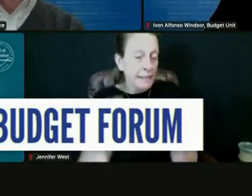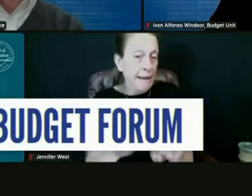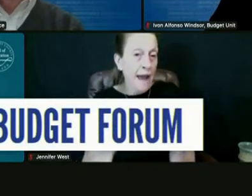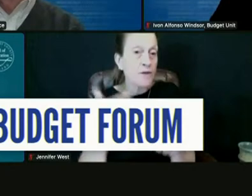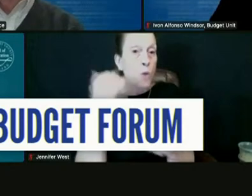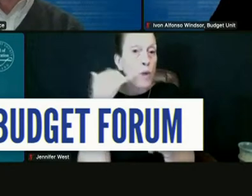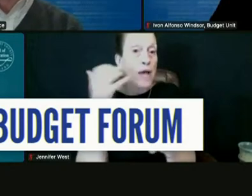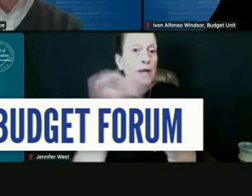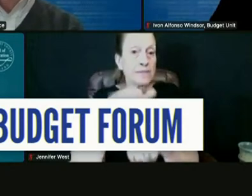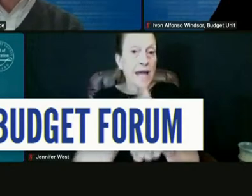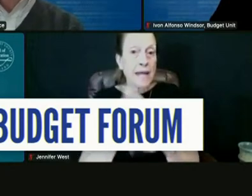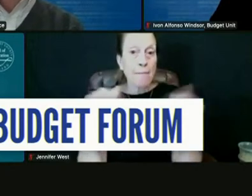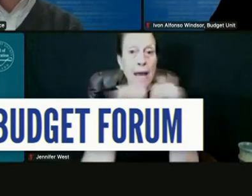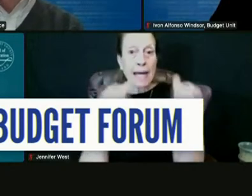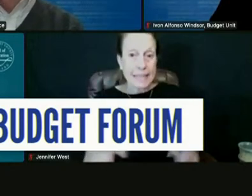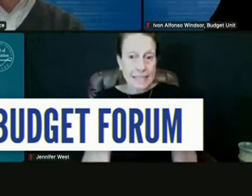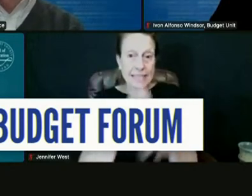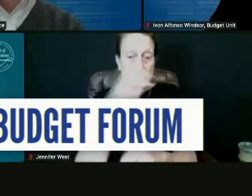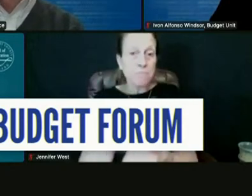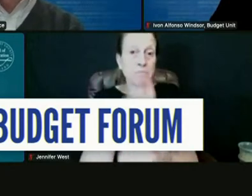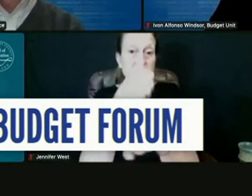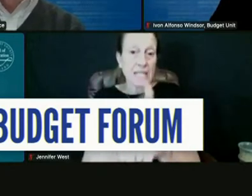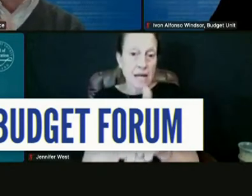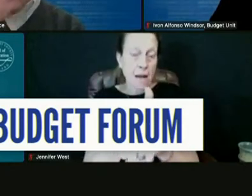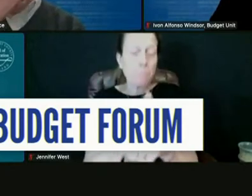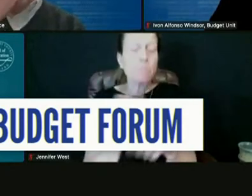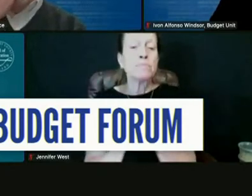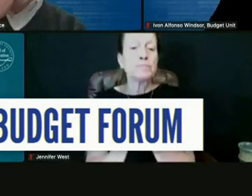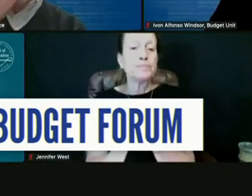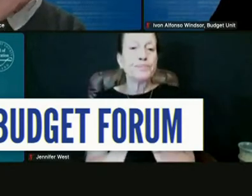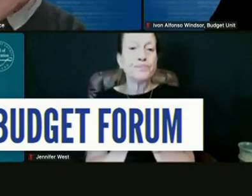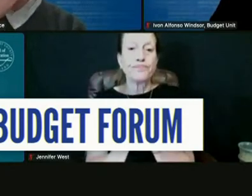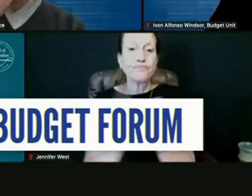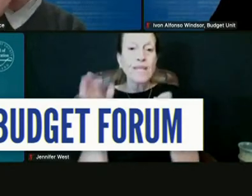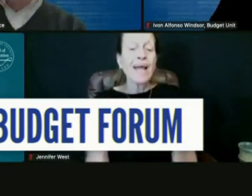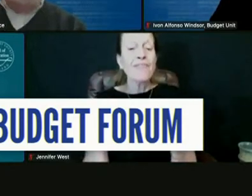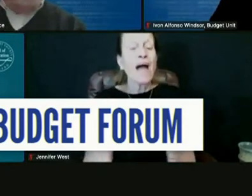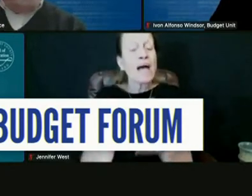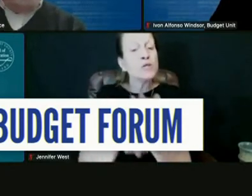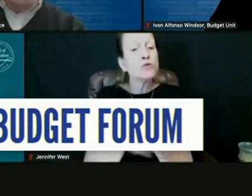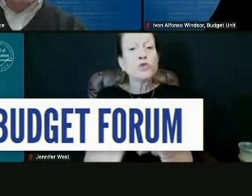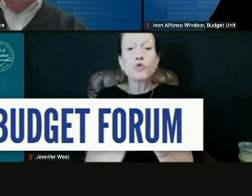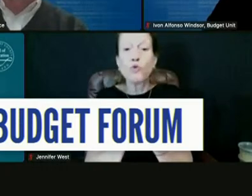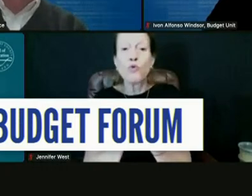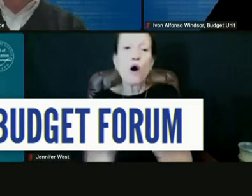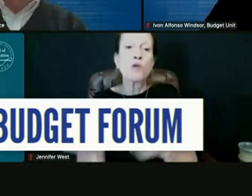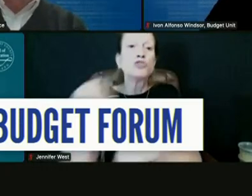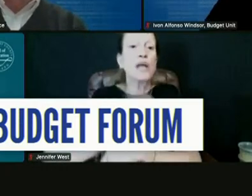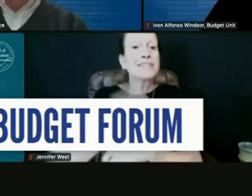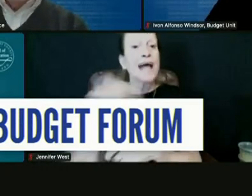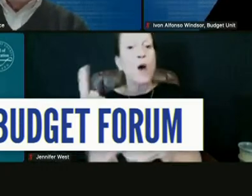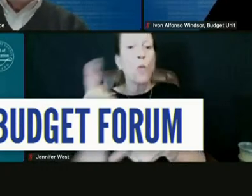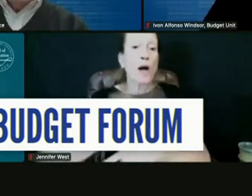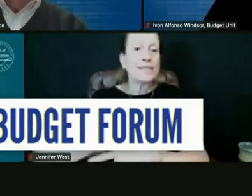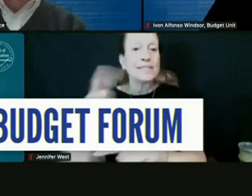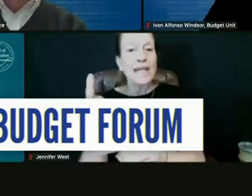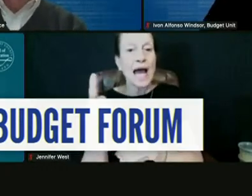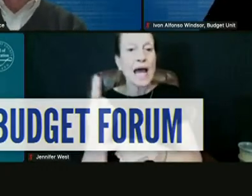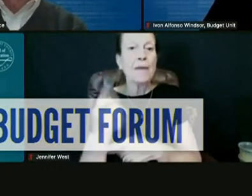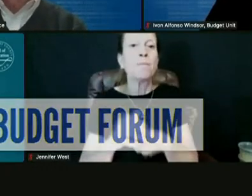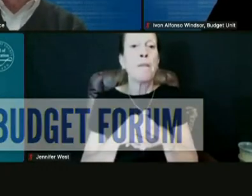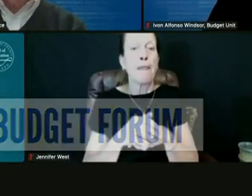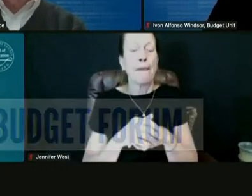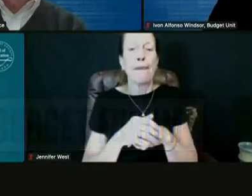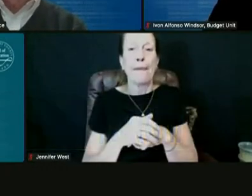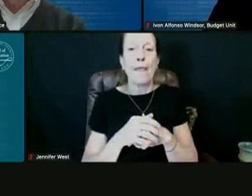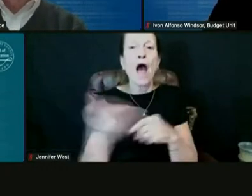which we're calling whether it's a day in which school cannot happen. We have a criteria around that, meaning if we know there is significant